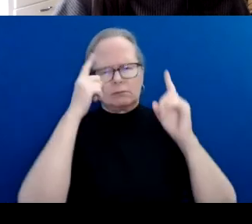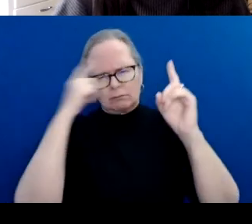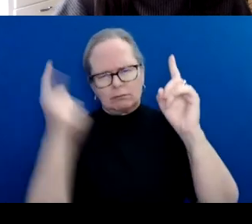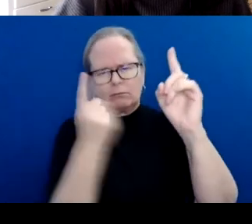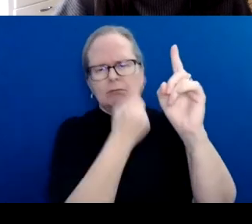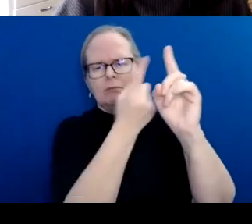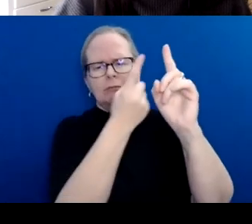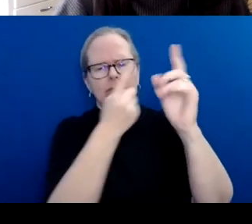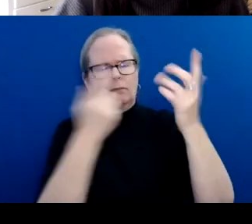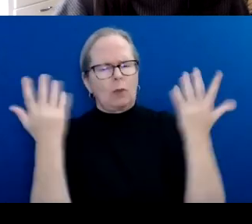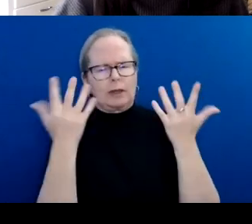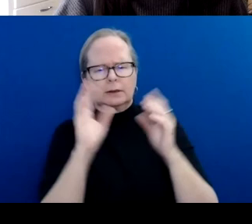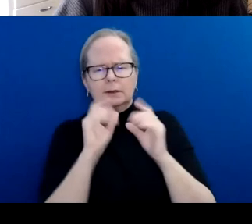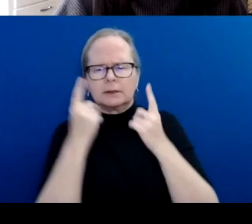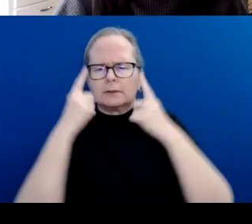budget.